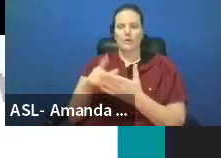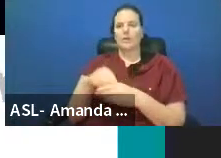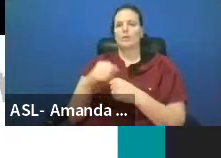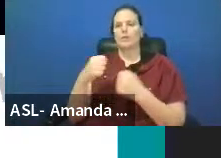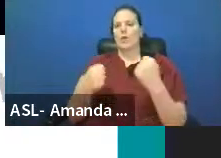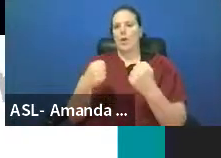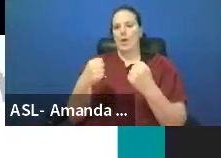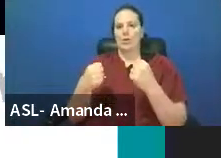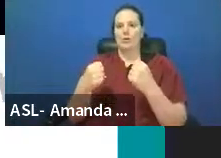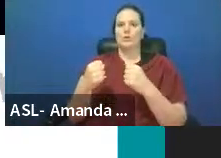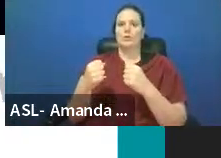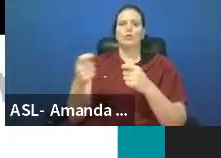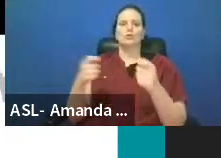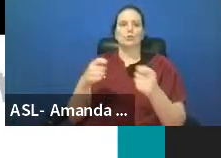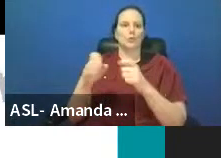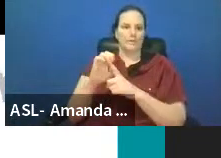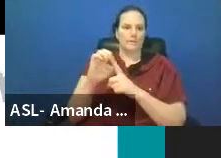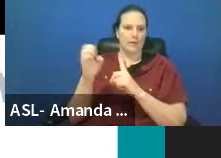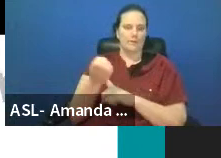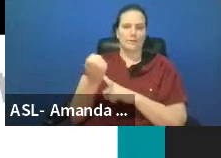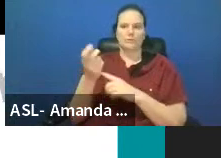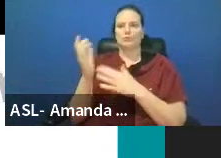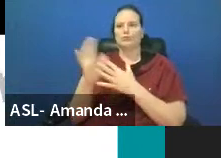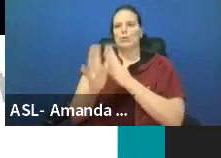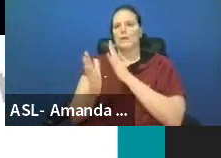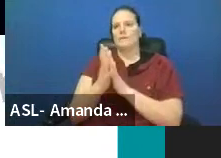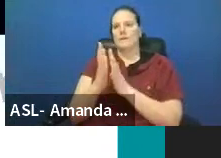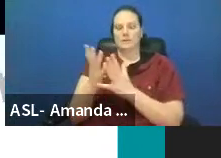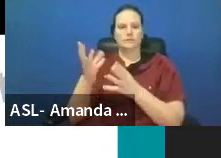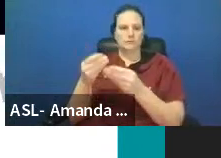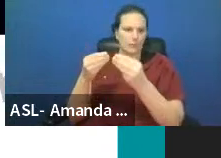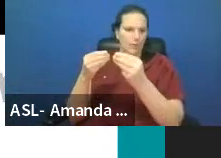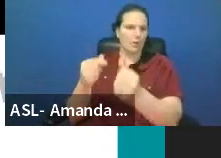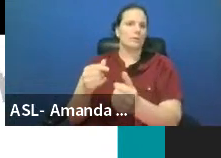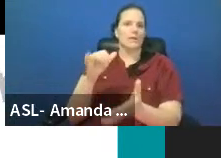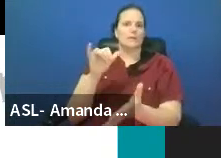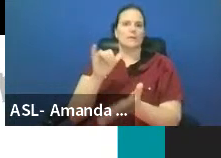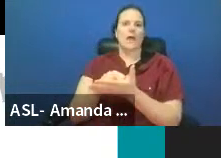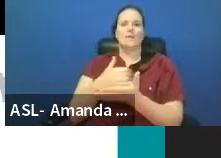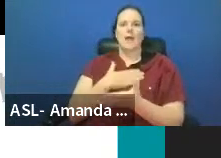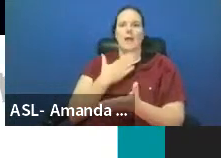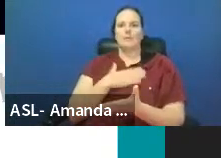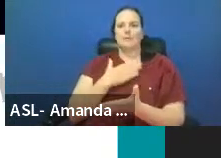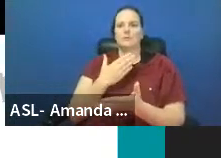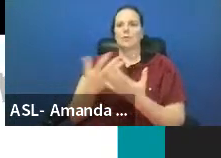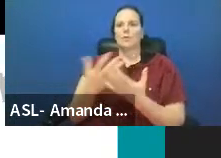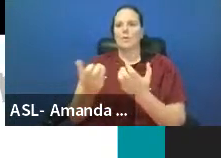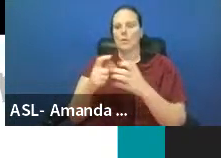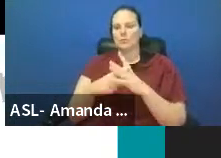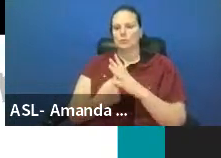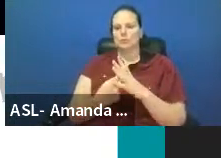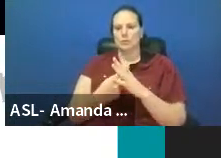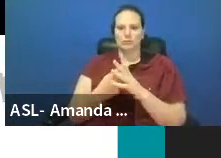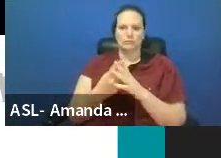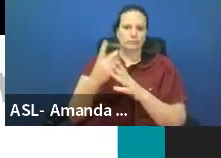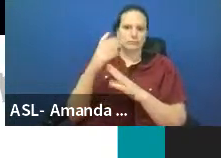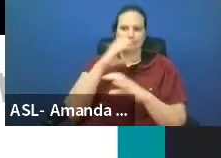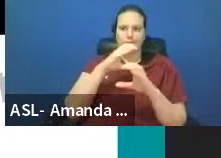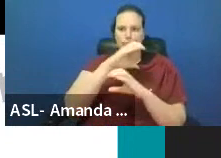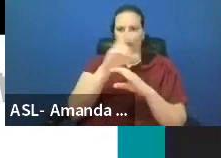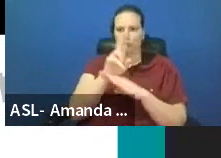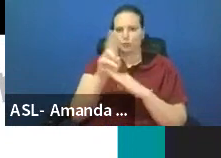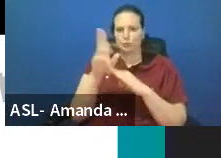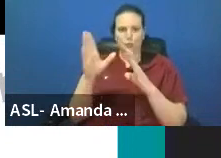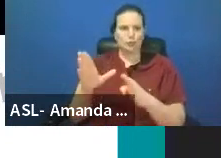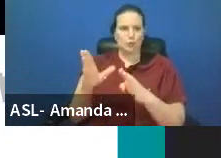controlled environment, and the traffic is flowing and they're happy. So we wanted to start by exploring a user who